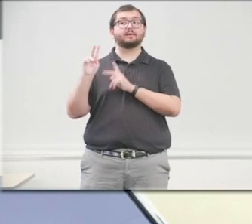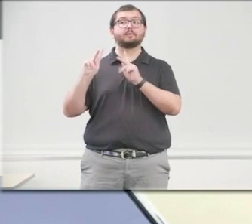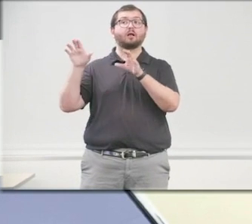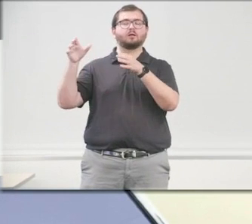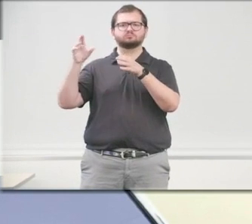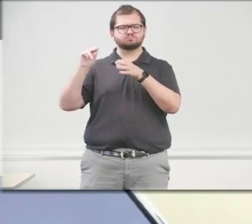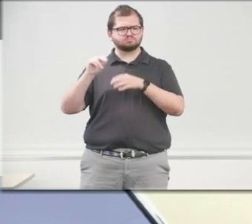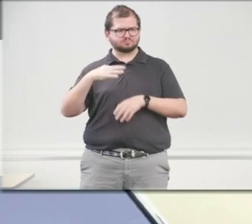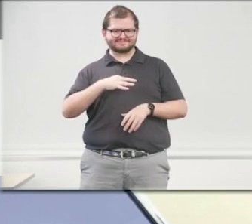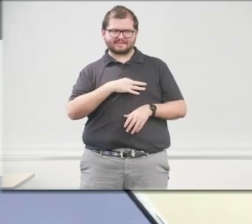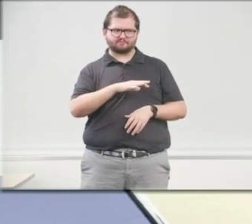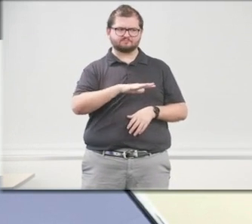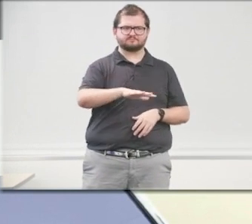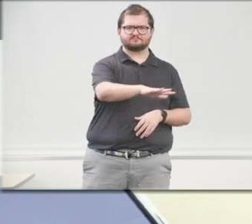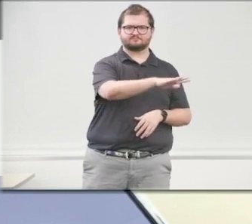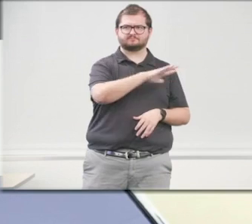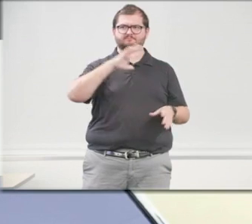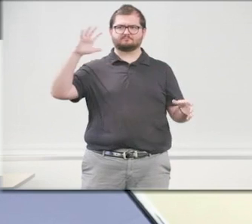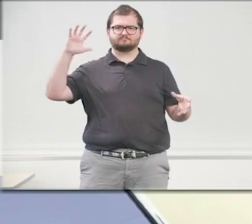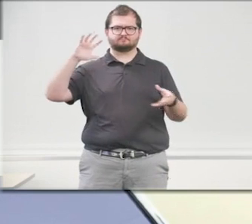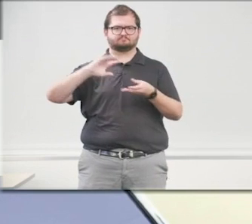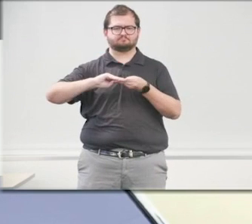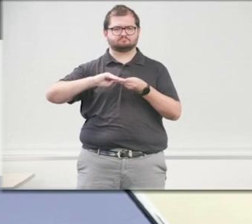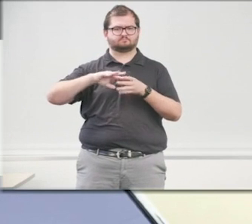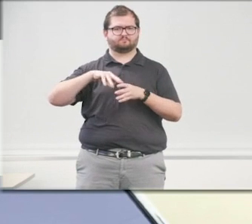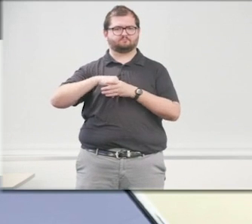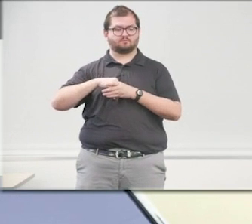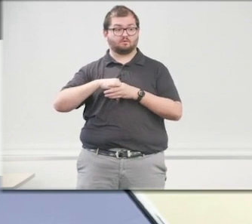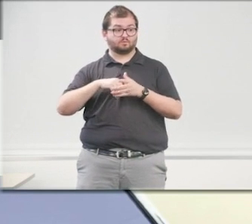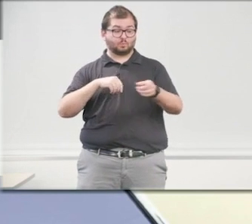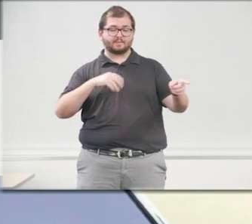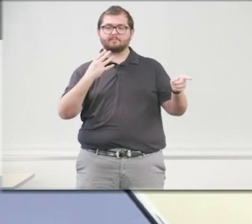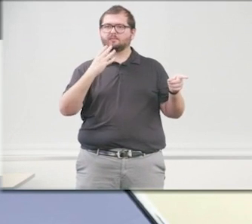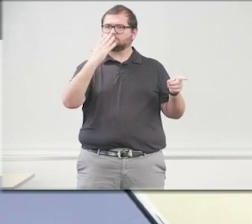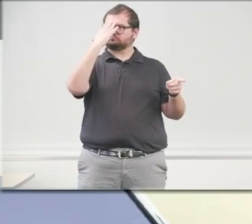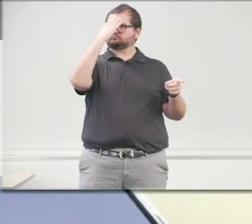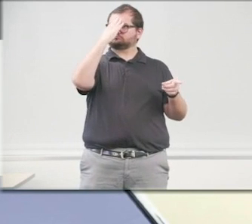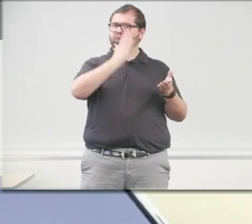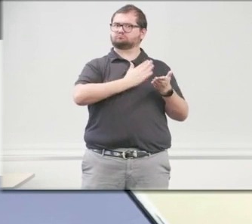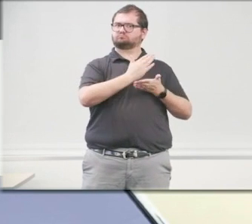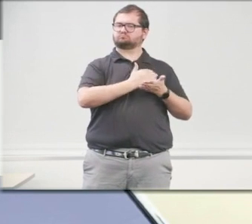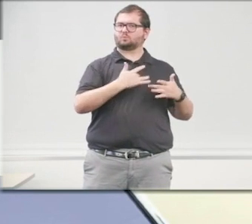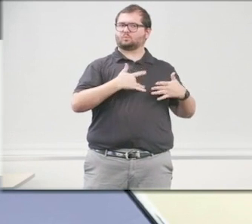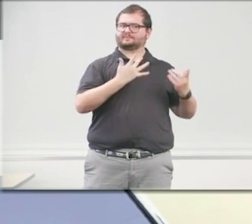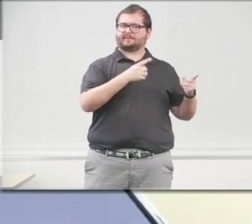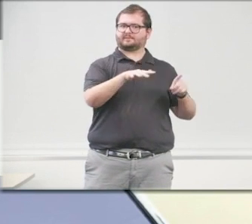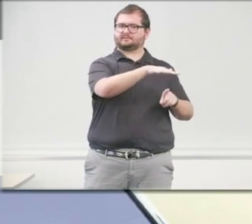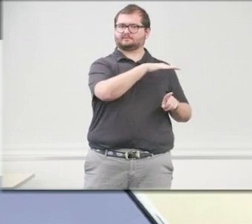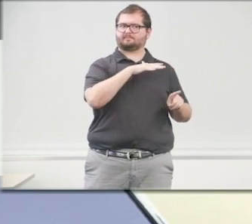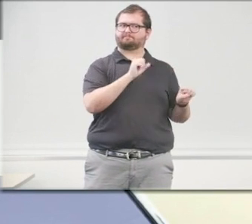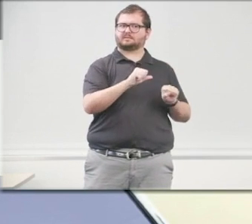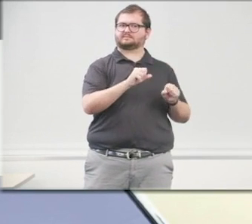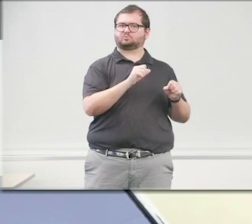staff involved. They might know more about what's going on behind the scenes and things that could potentially go